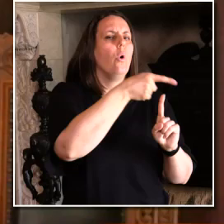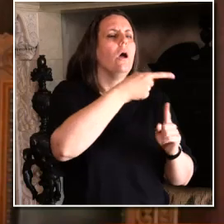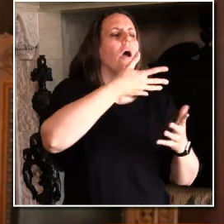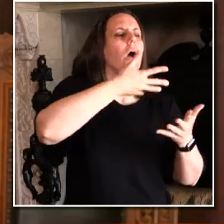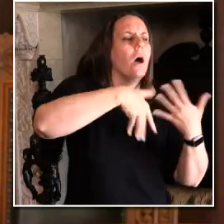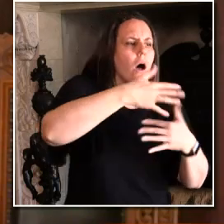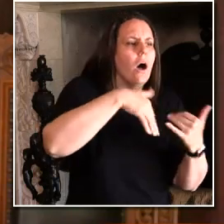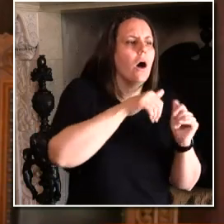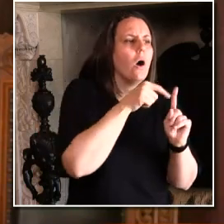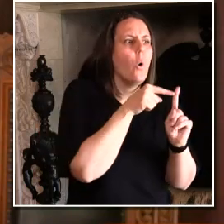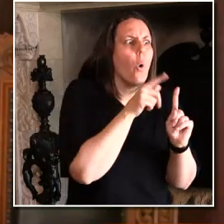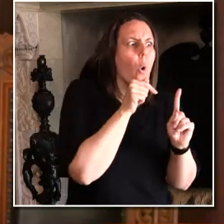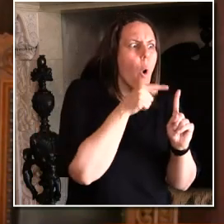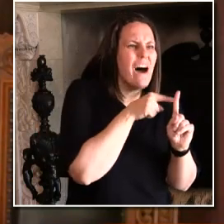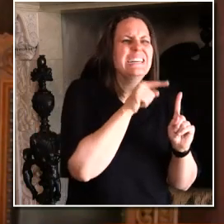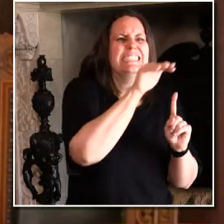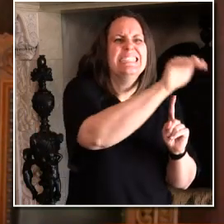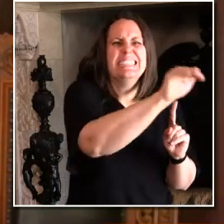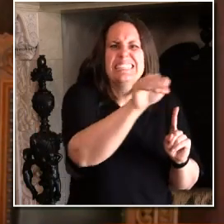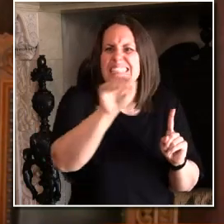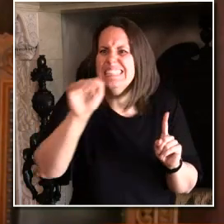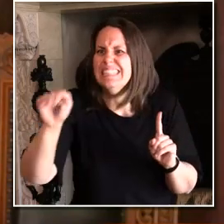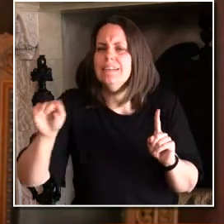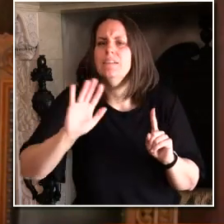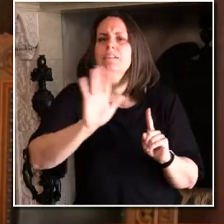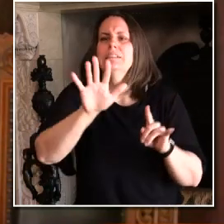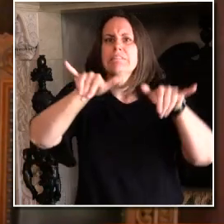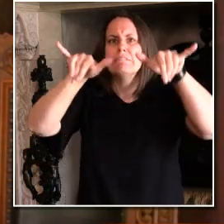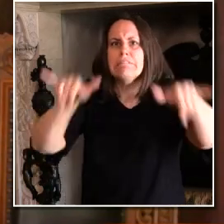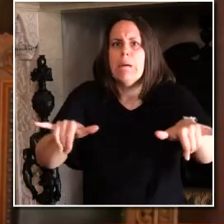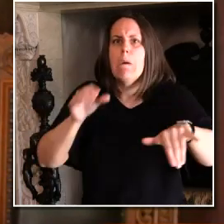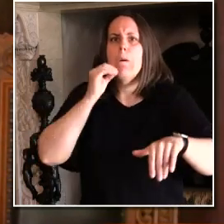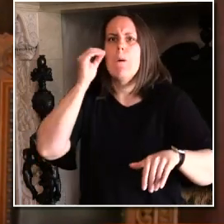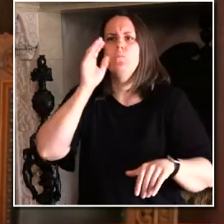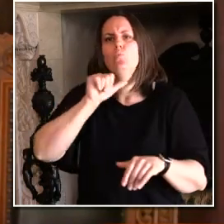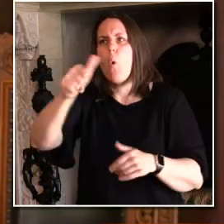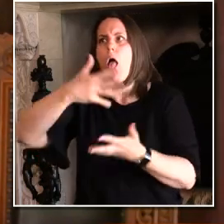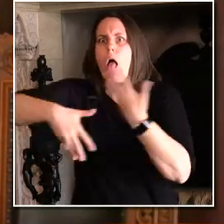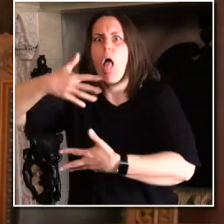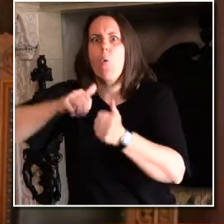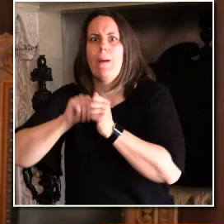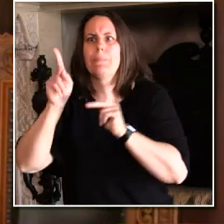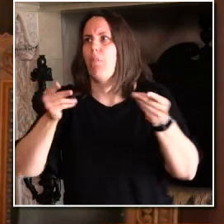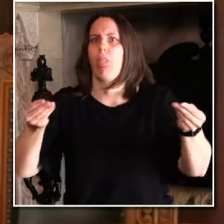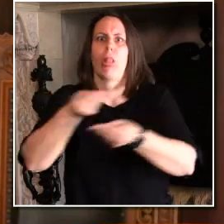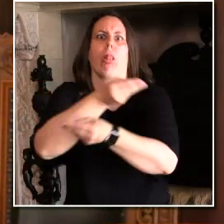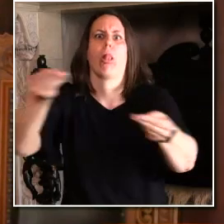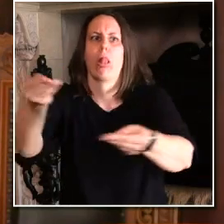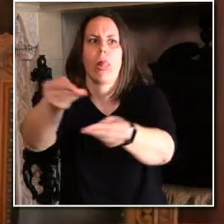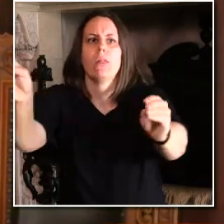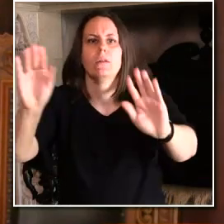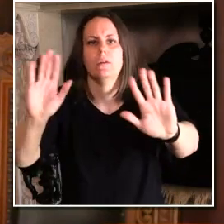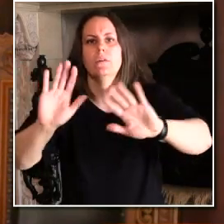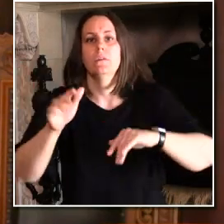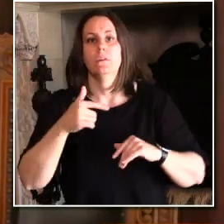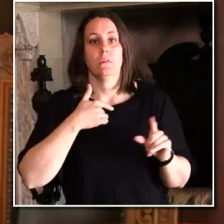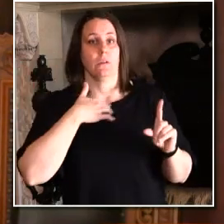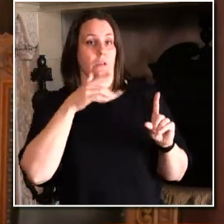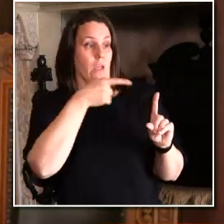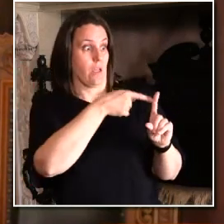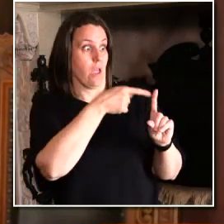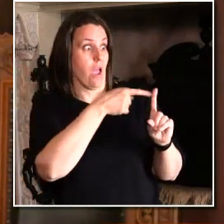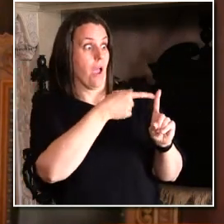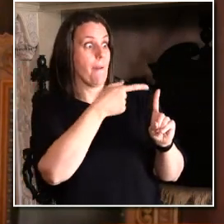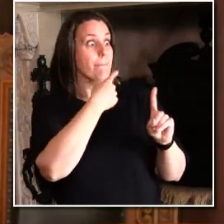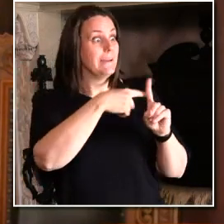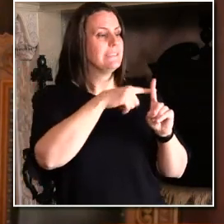people. So the goal of contact tracing is not to go back and pinpoint person zero. It's really to identify people who have